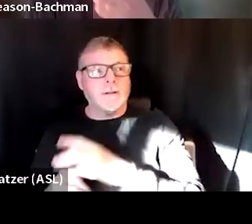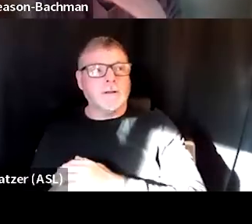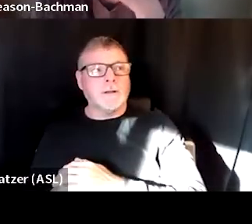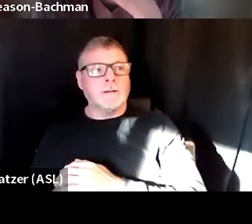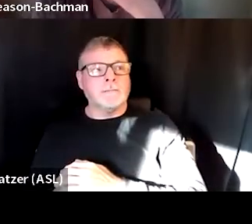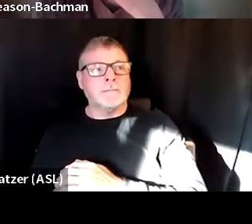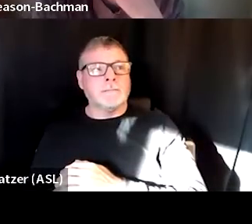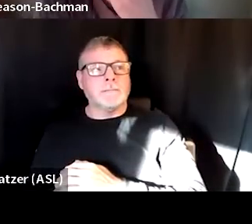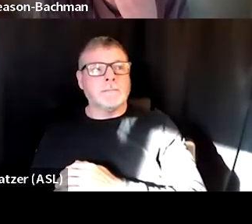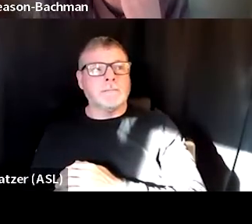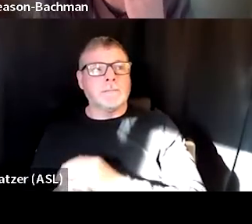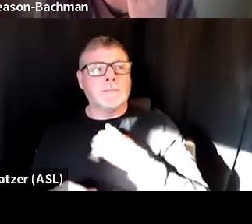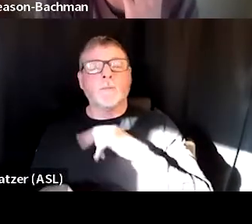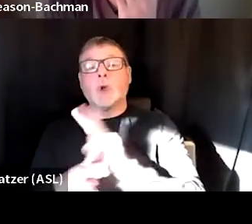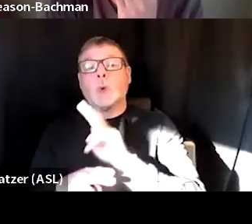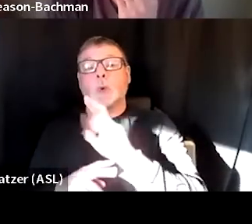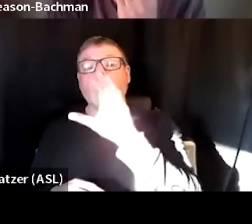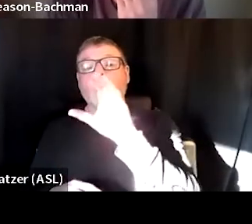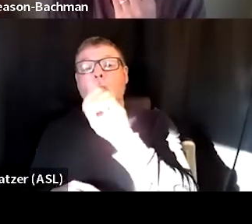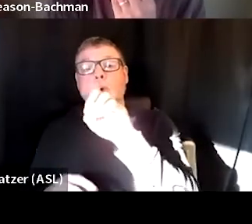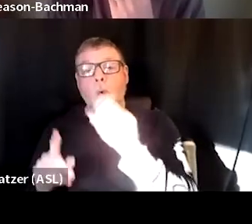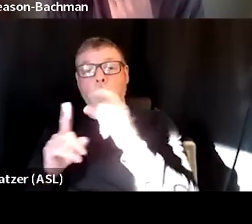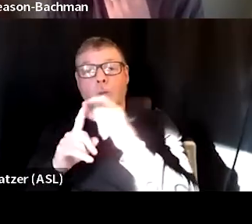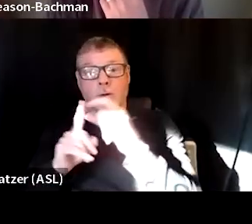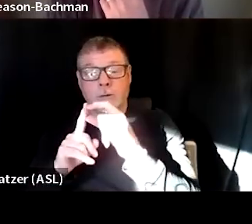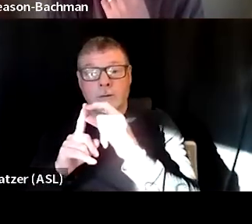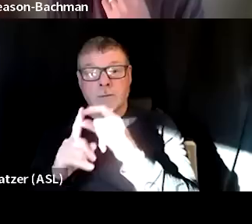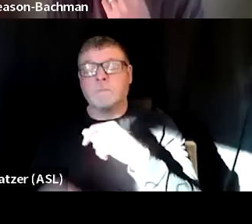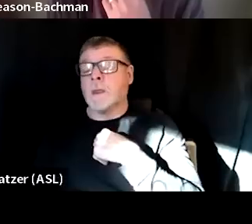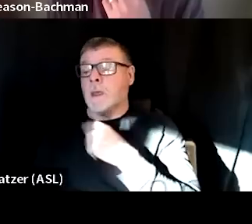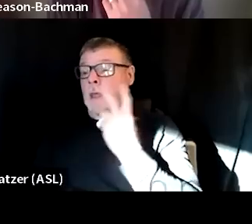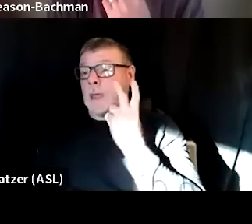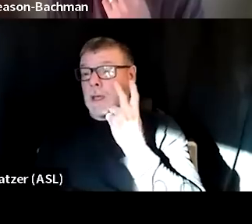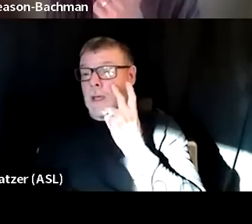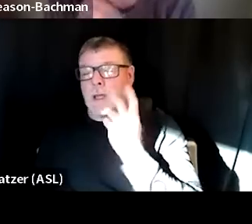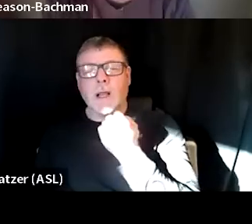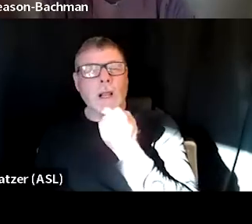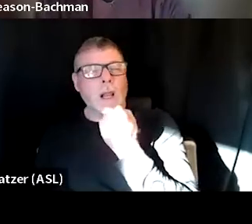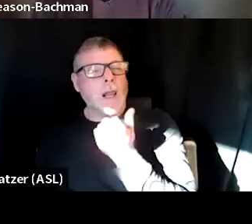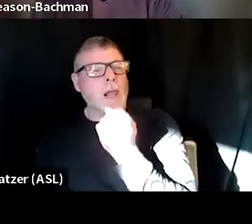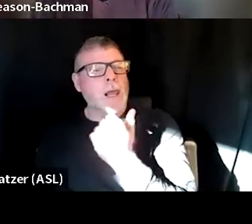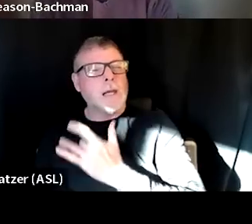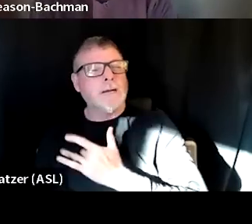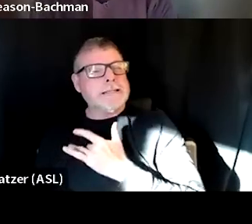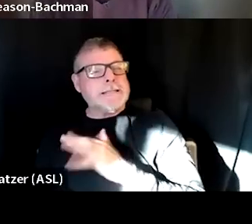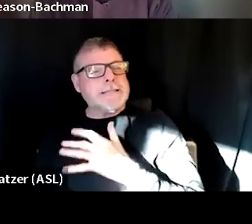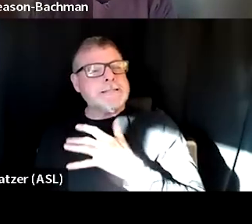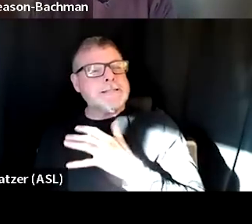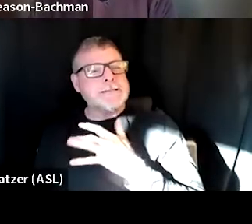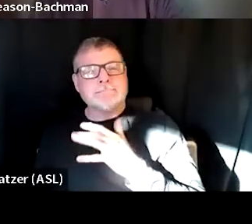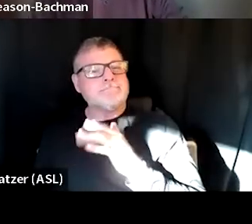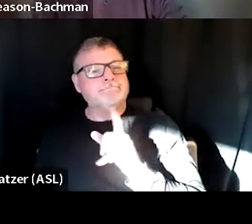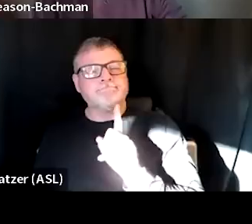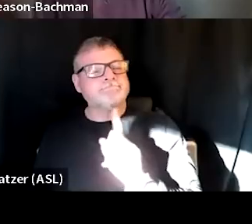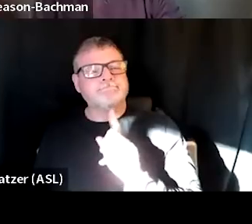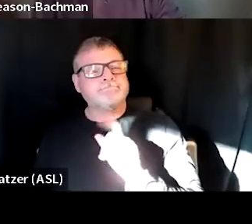we use code words. When we see that something's getting a little sketchy, we'll